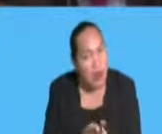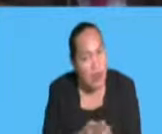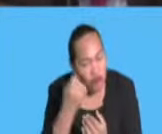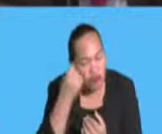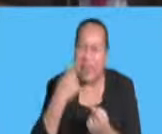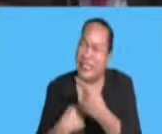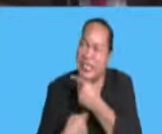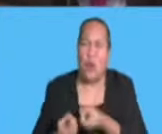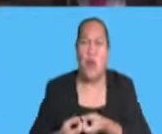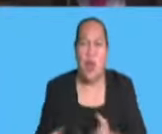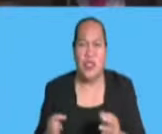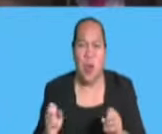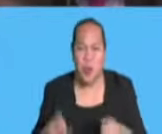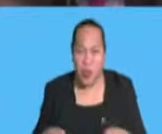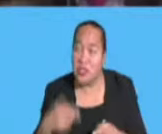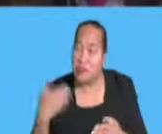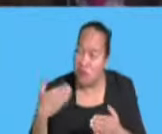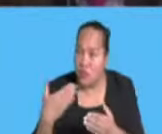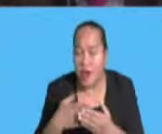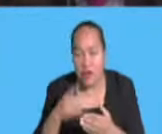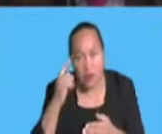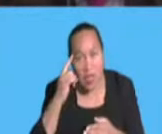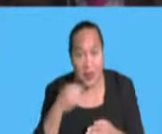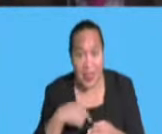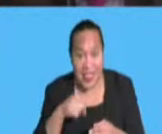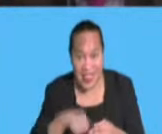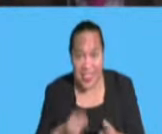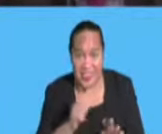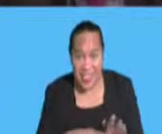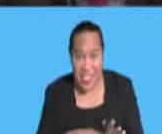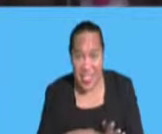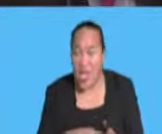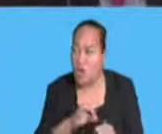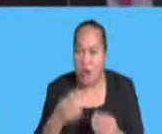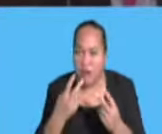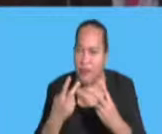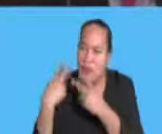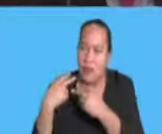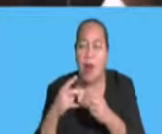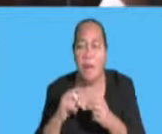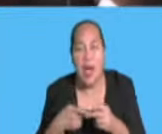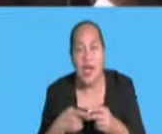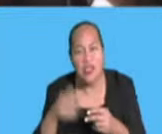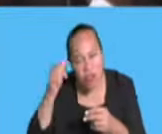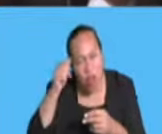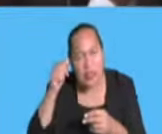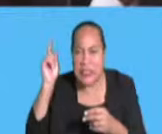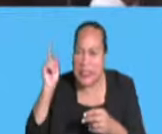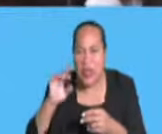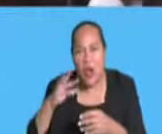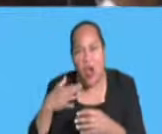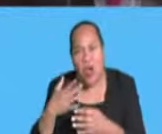of wasted opportunities. As outlined earlier, this year of bust rather than boom, the years of mismanagement and